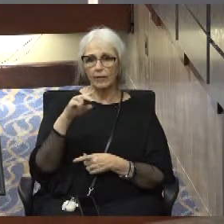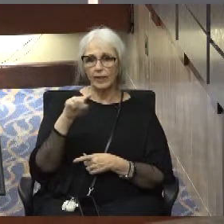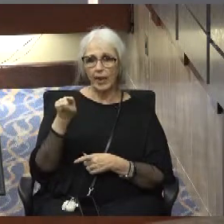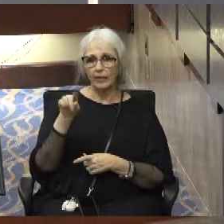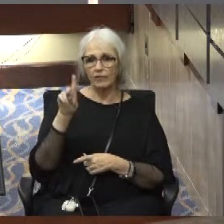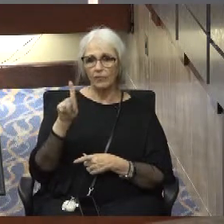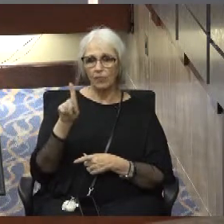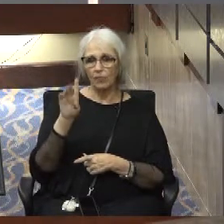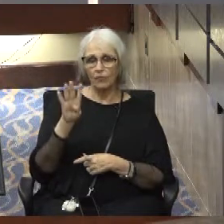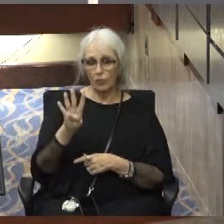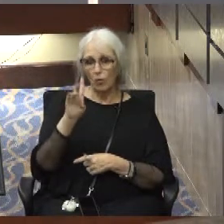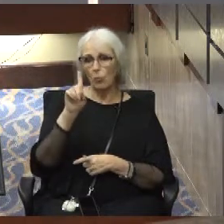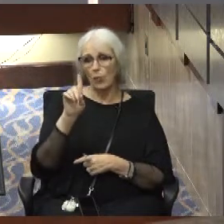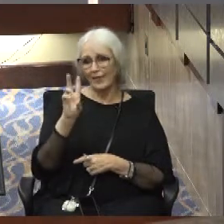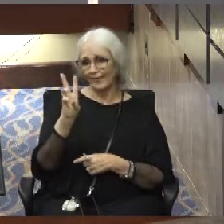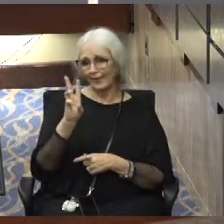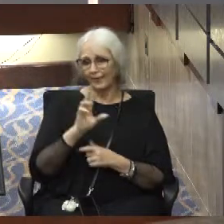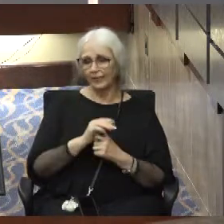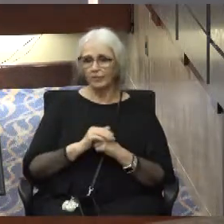2022-416.